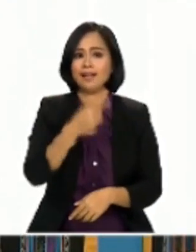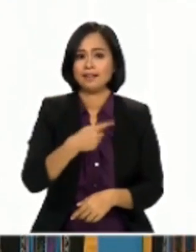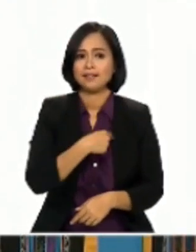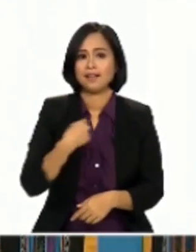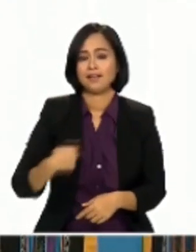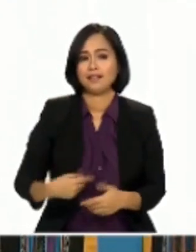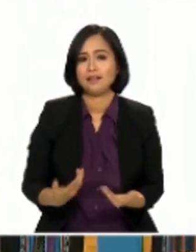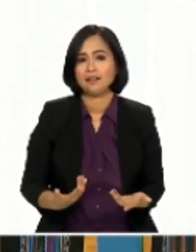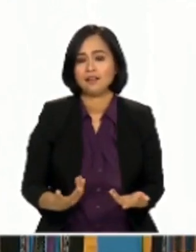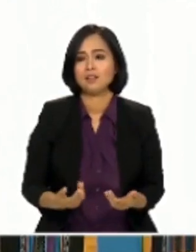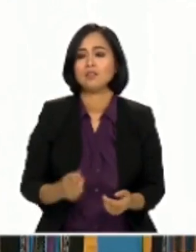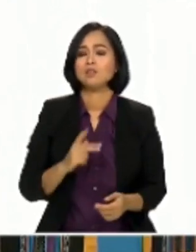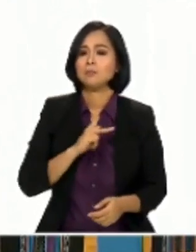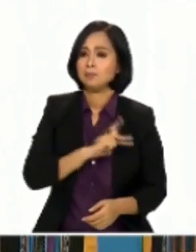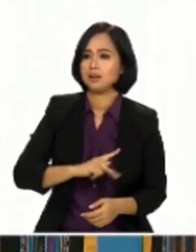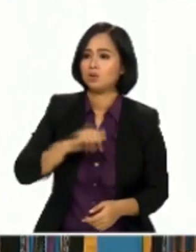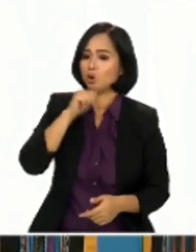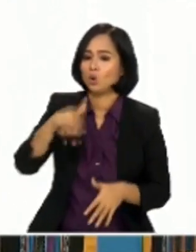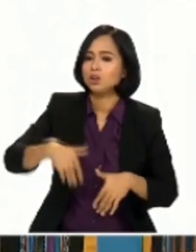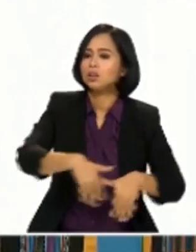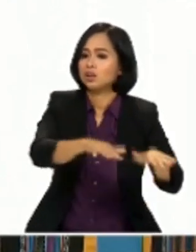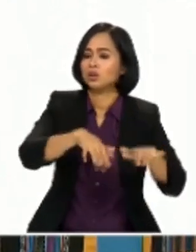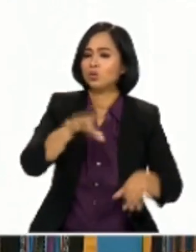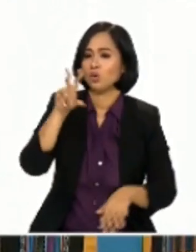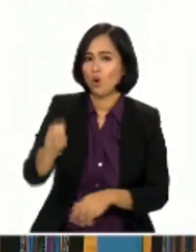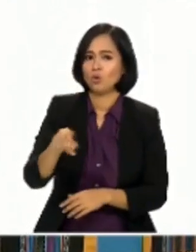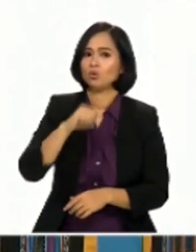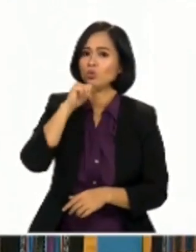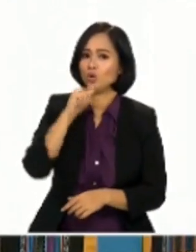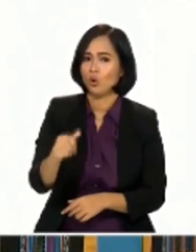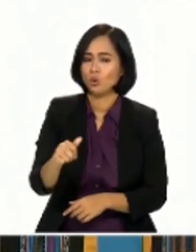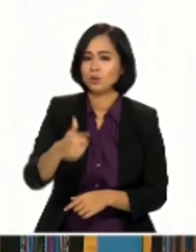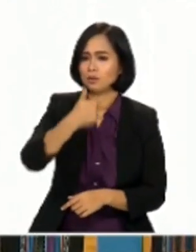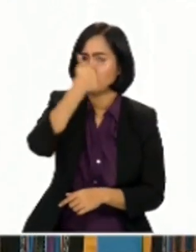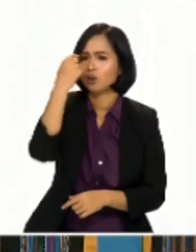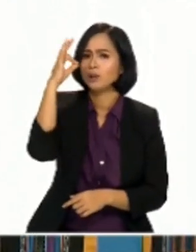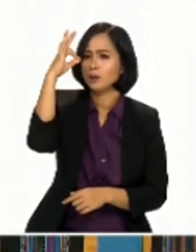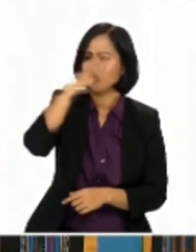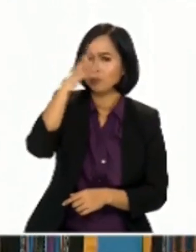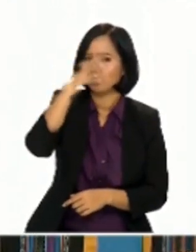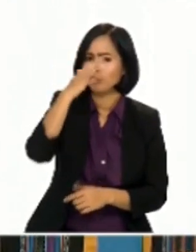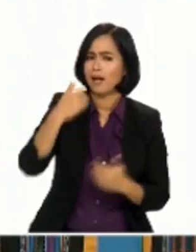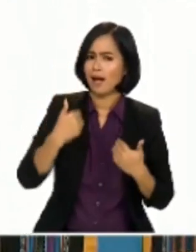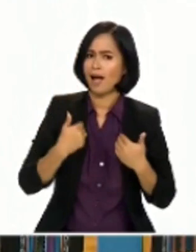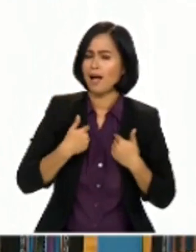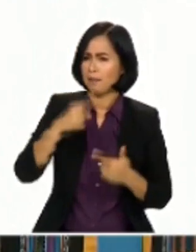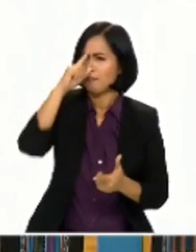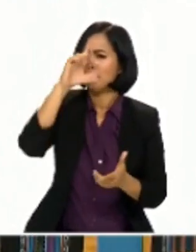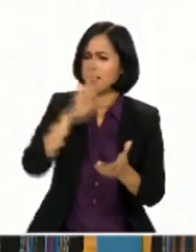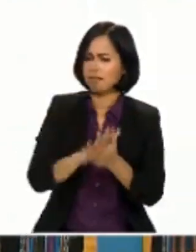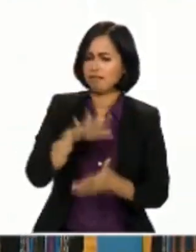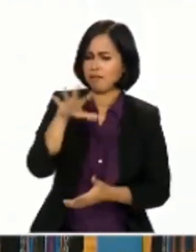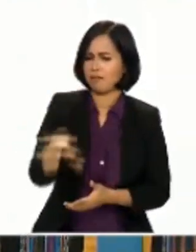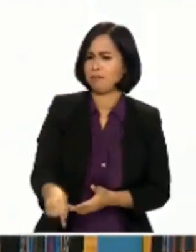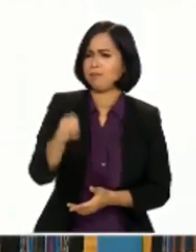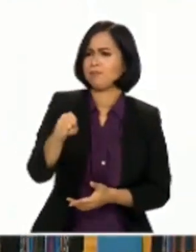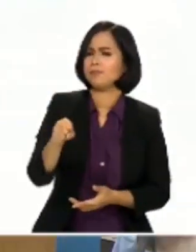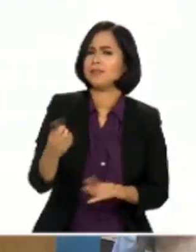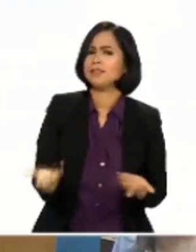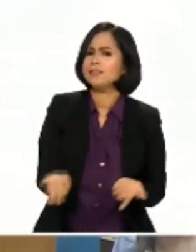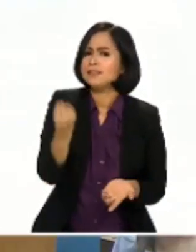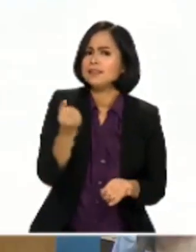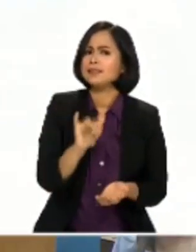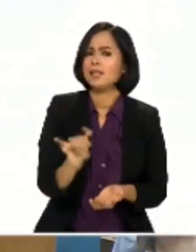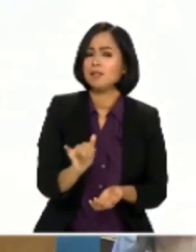Kaya sabi ko, do not drive them away because the Filipinos are of the belief that they are also claim it. Now, if